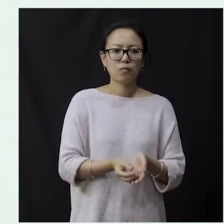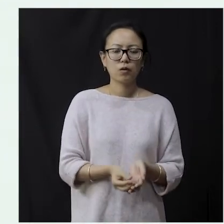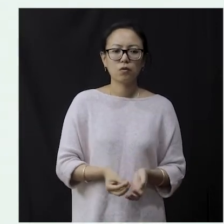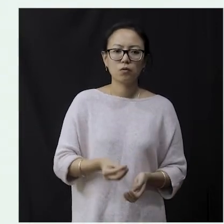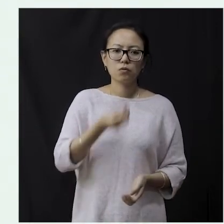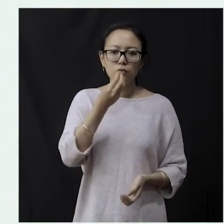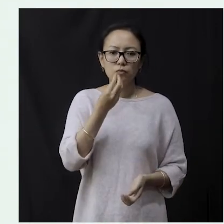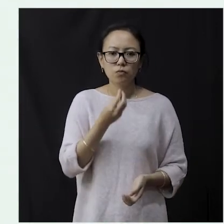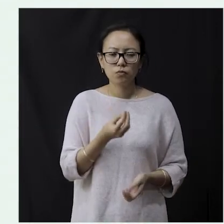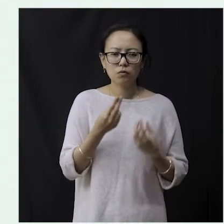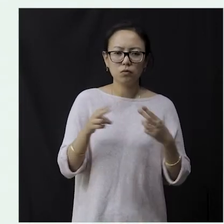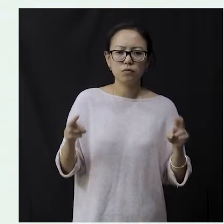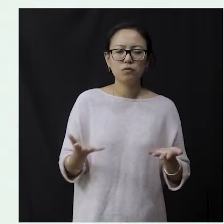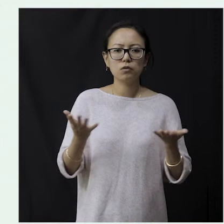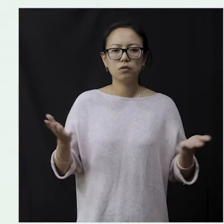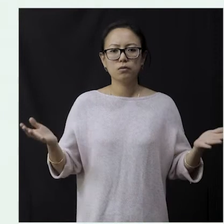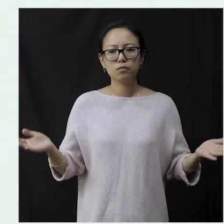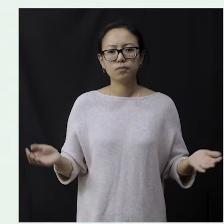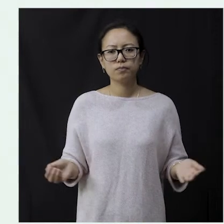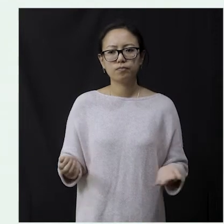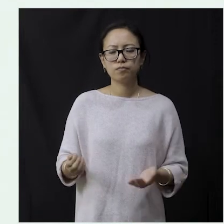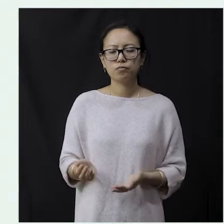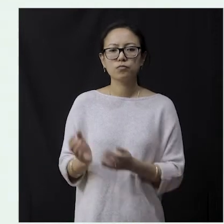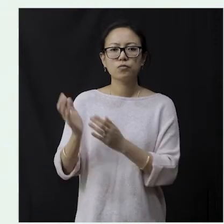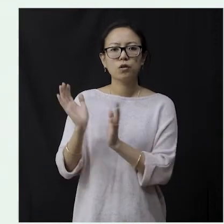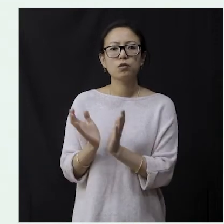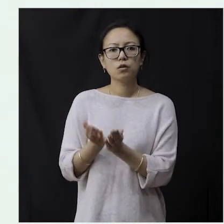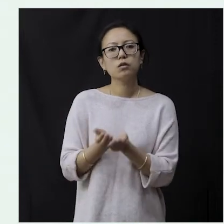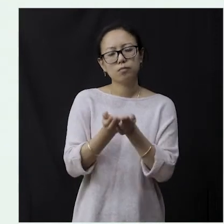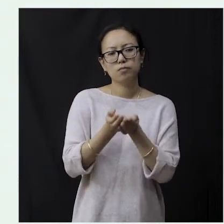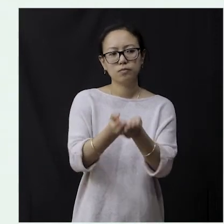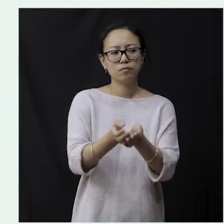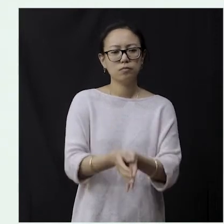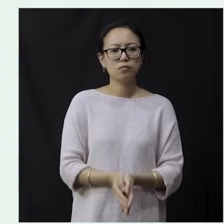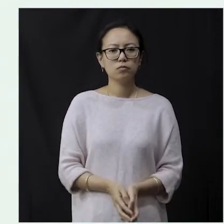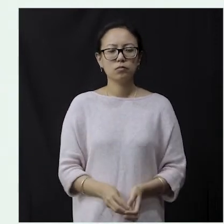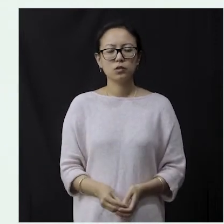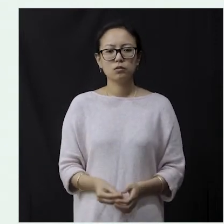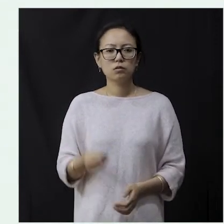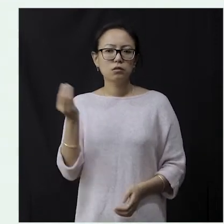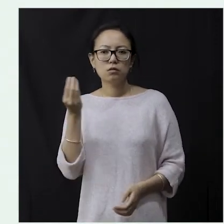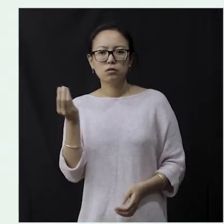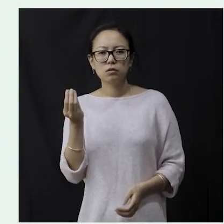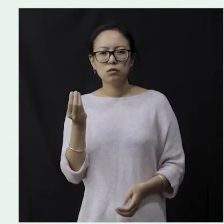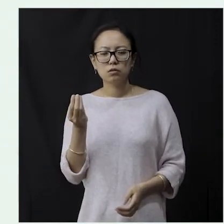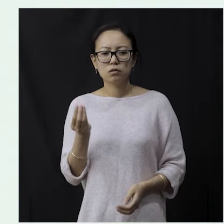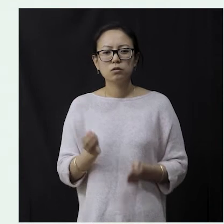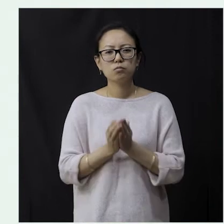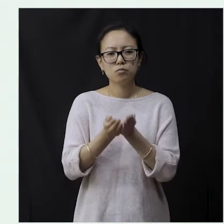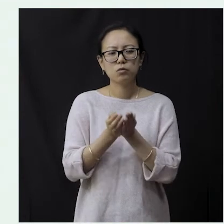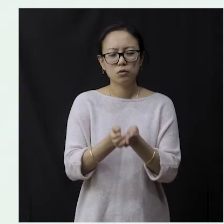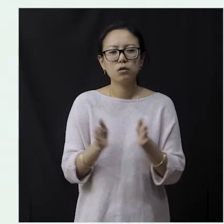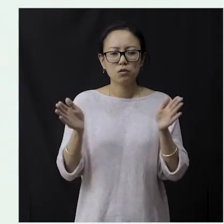waterways have different purposes, okay. So some of them are quite small, so they cannot carry many people, but